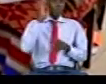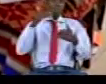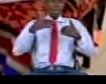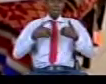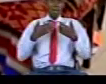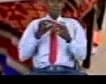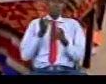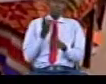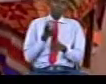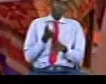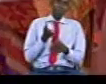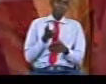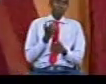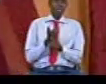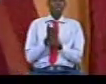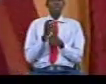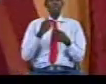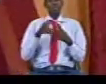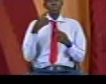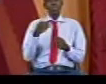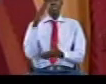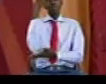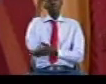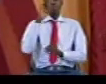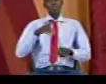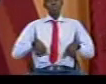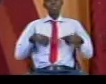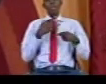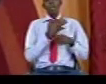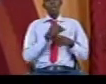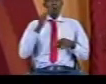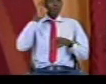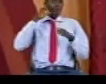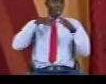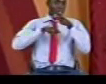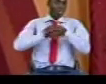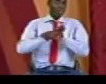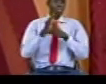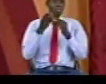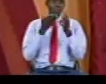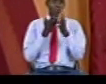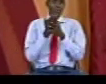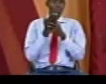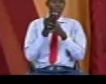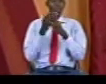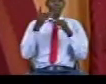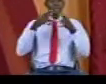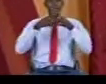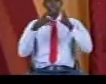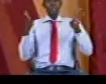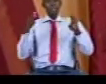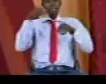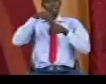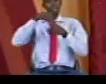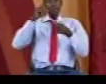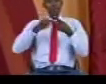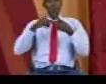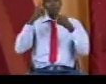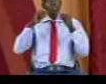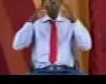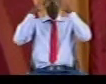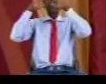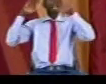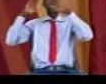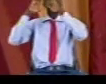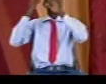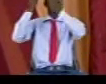of life and may enter in through the gates into the city.